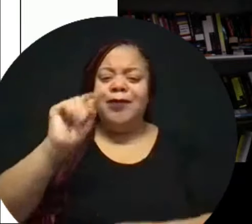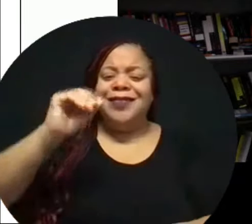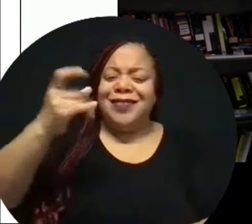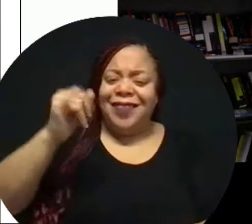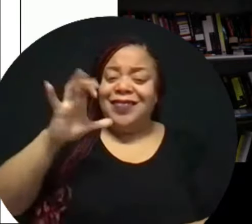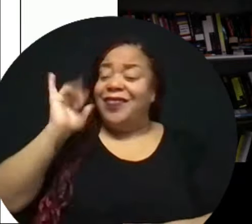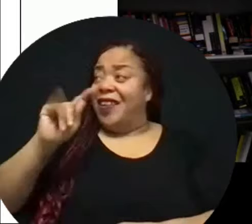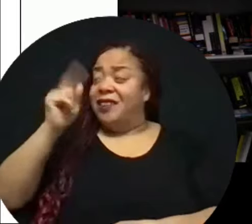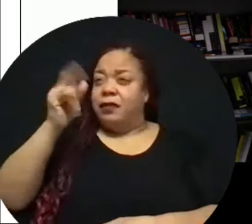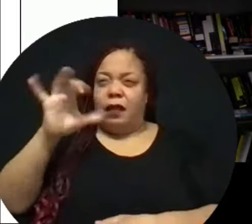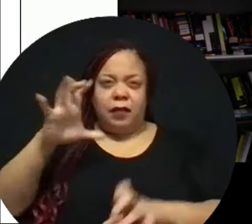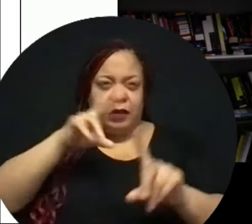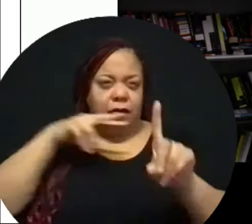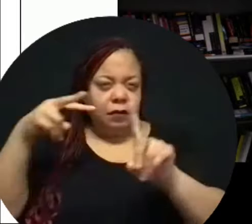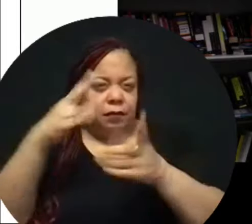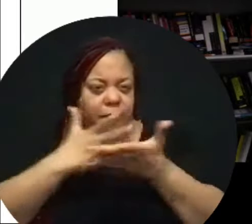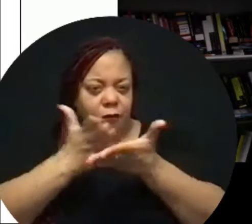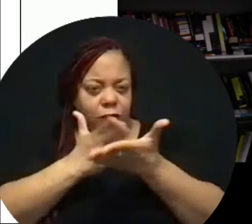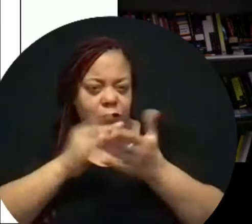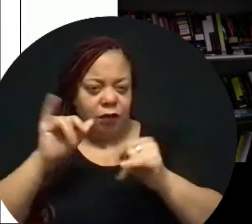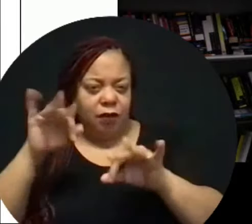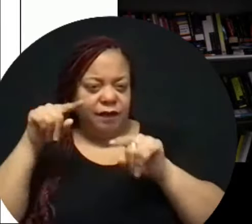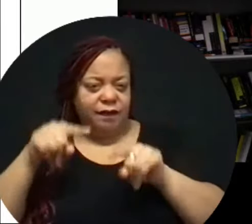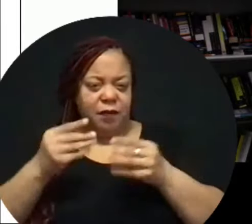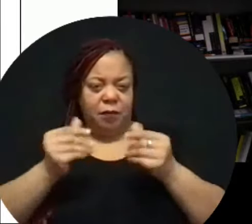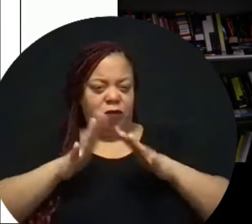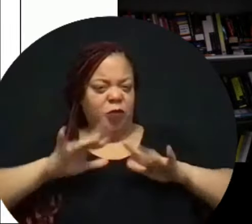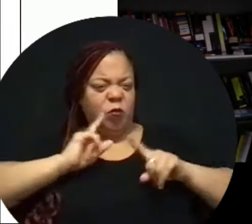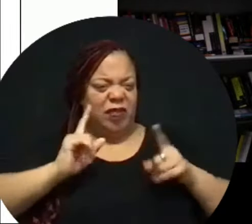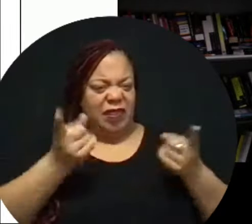think that is that prisons